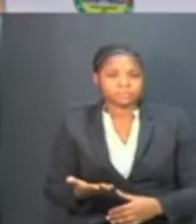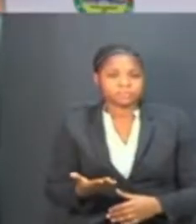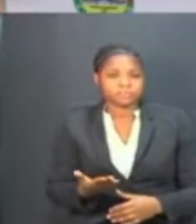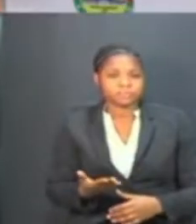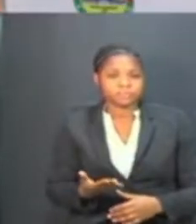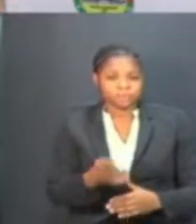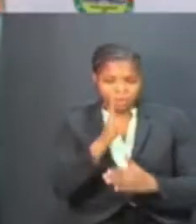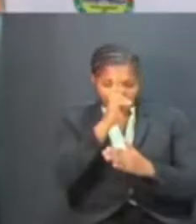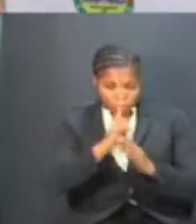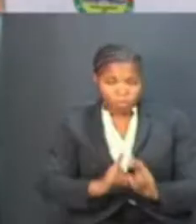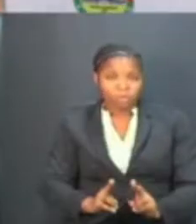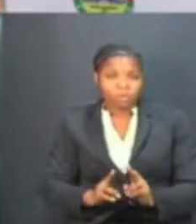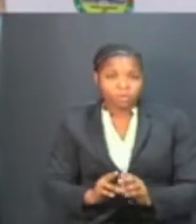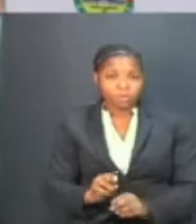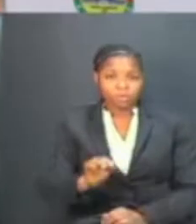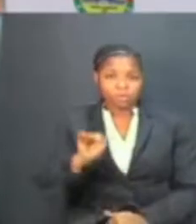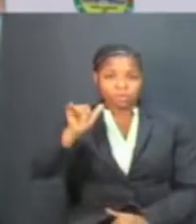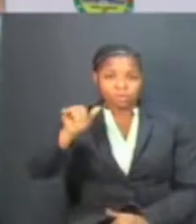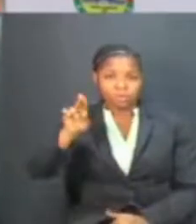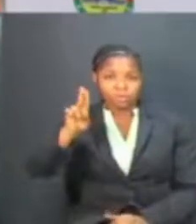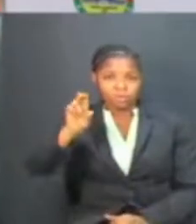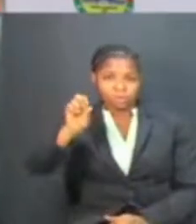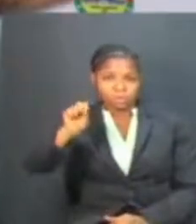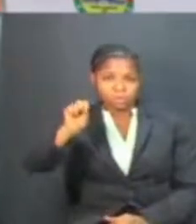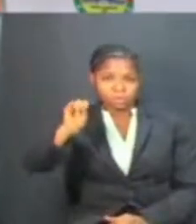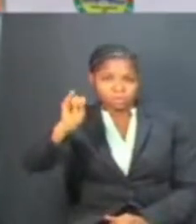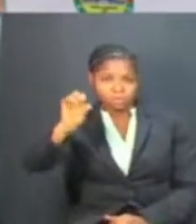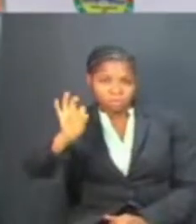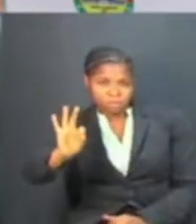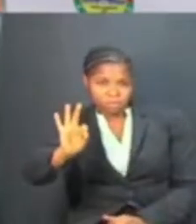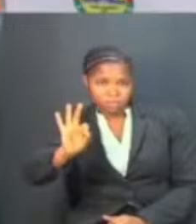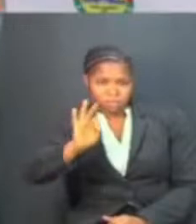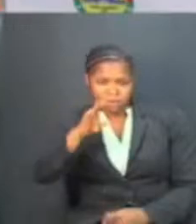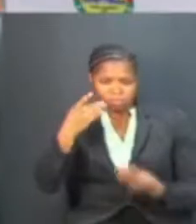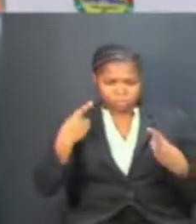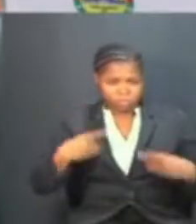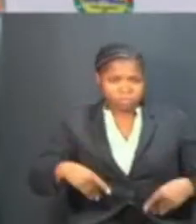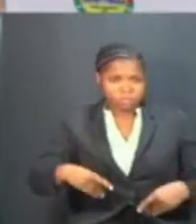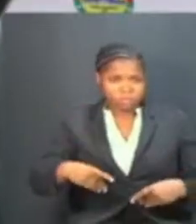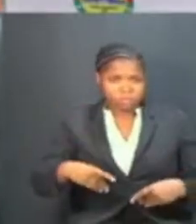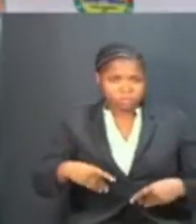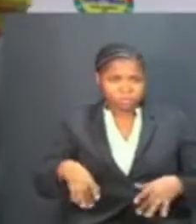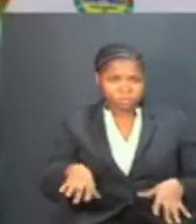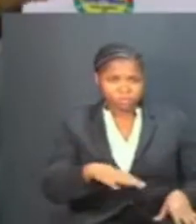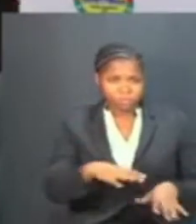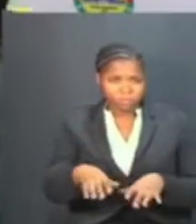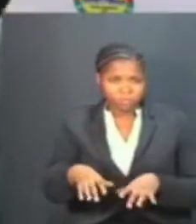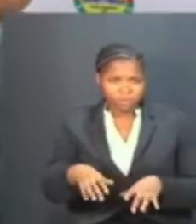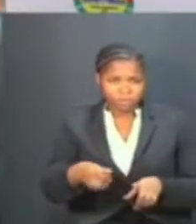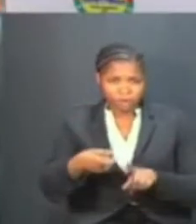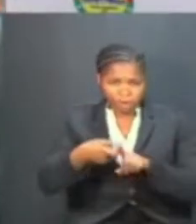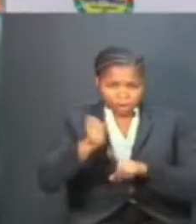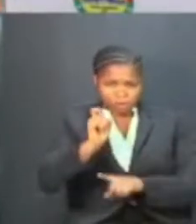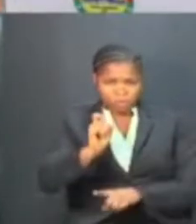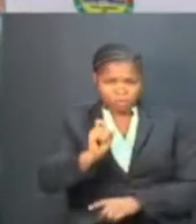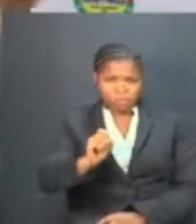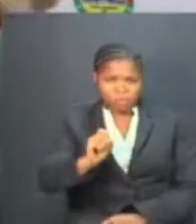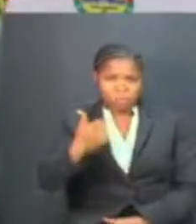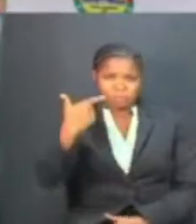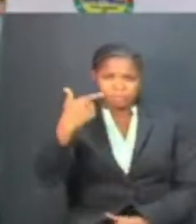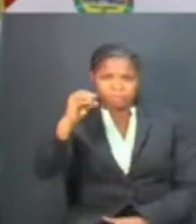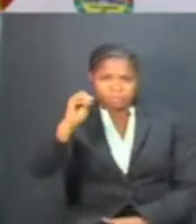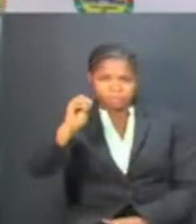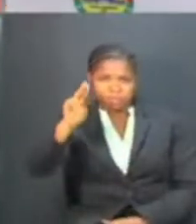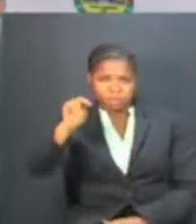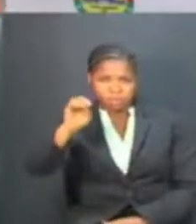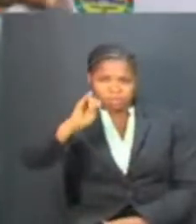Honorable Yusuf Suleimana is also wearing one that comes from the Gonja area. And